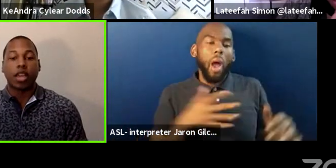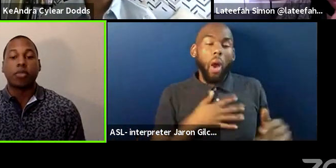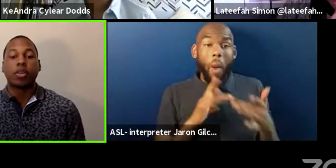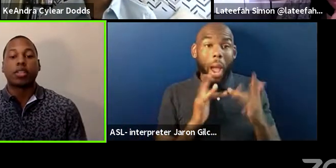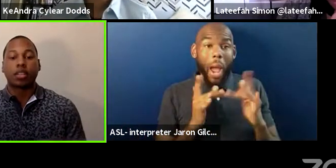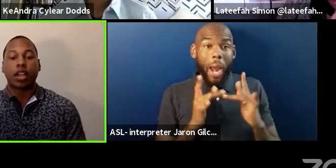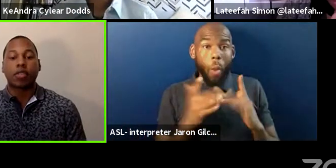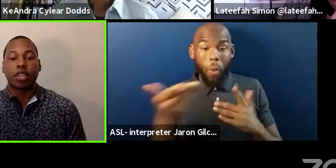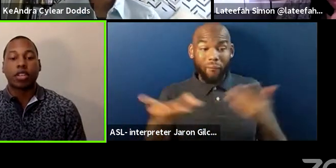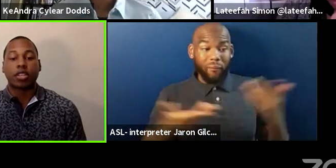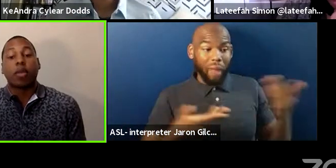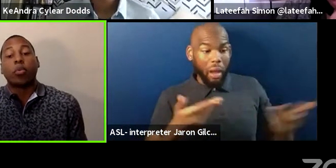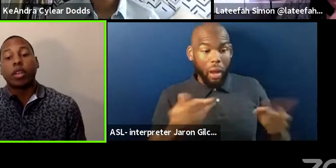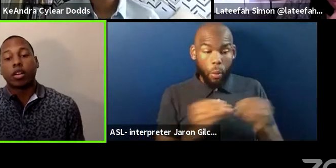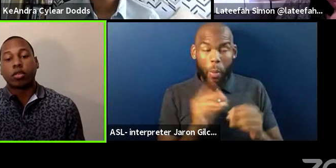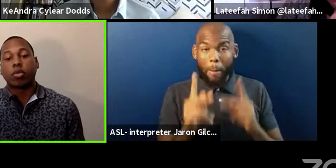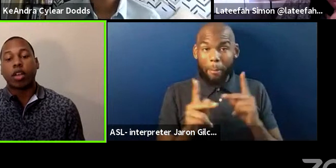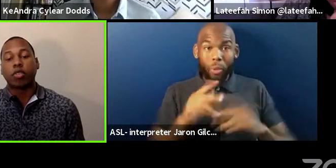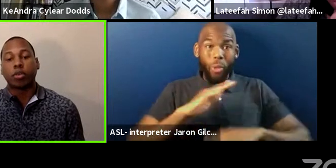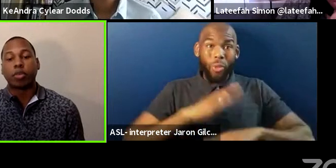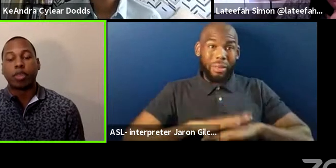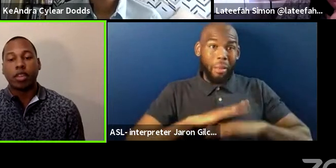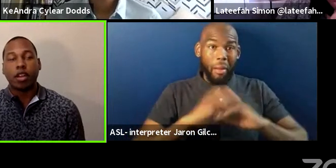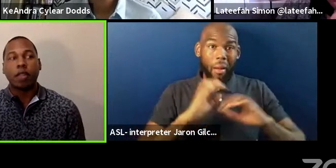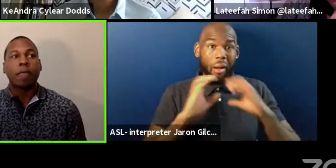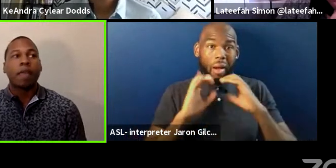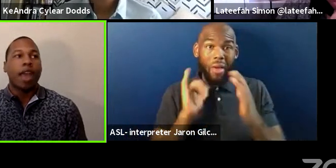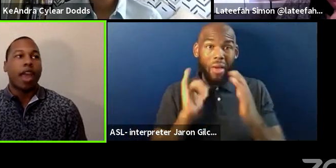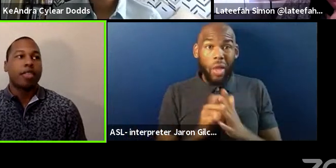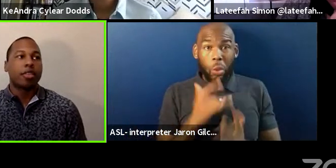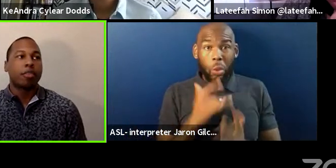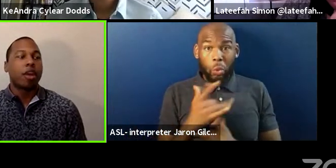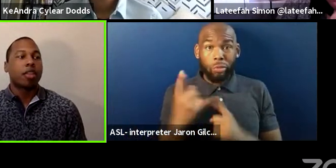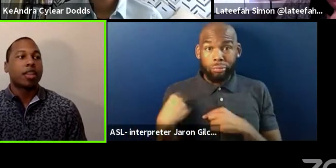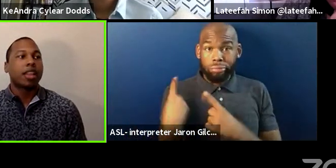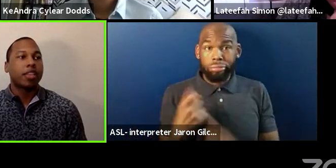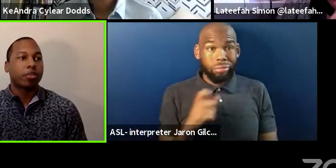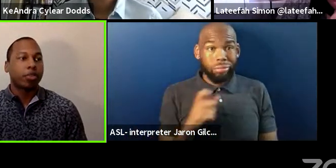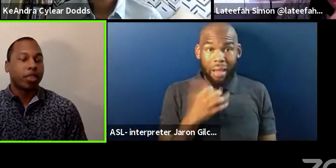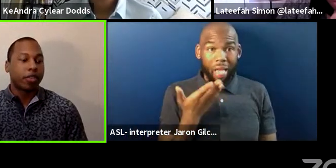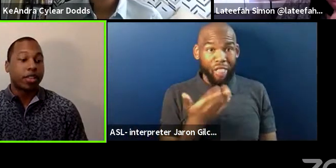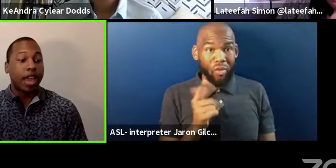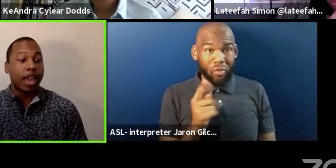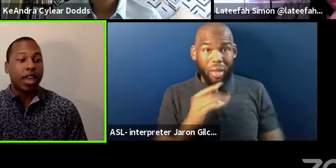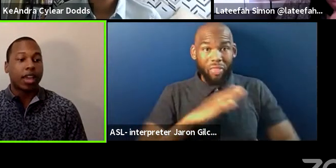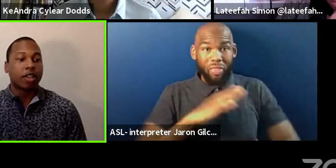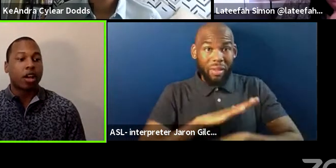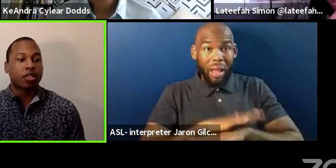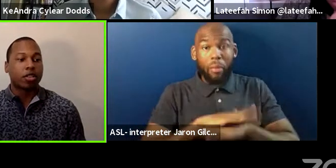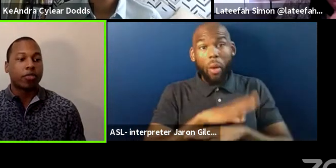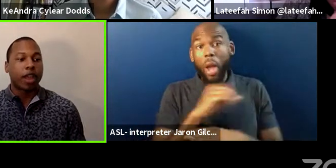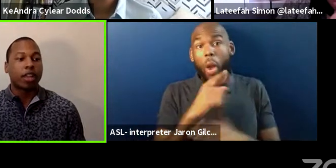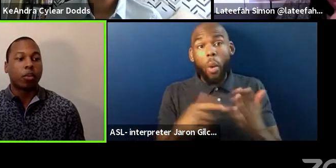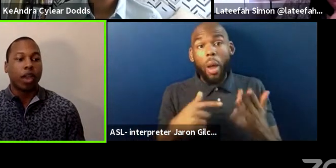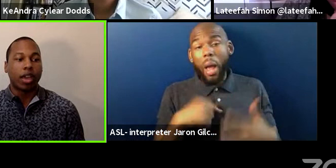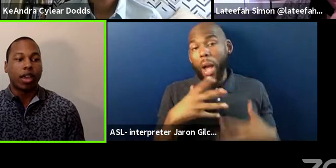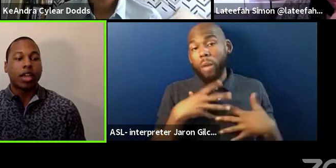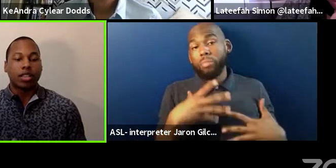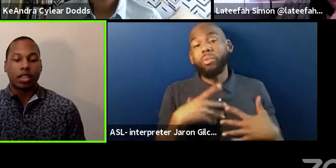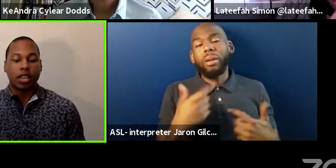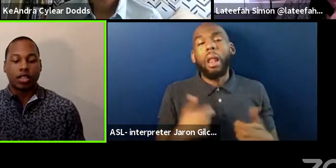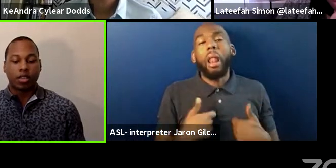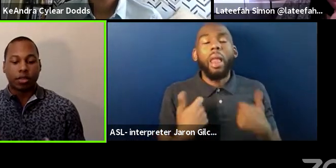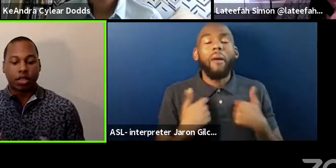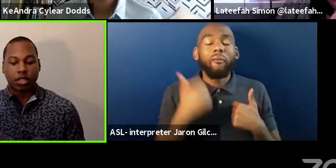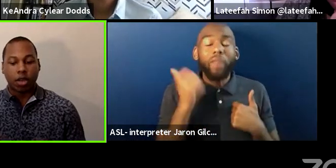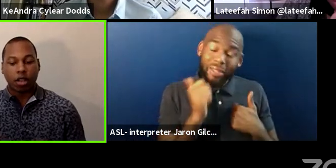to the table and to the conversation that wouldn't quite normally be there. And the part that I live and breathe every day is also finding a way